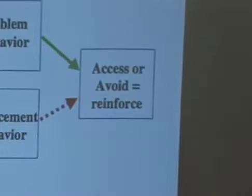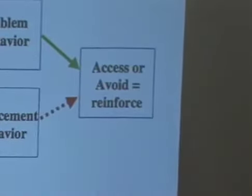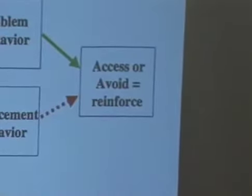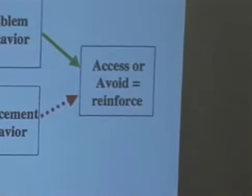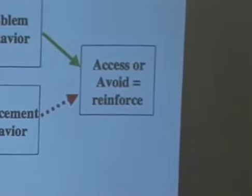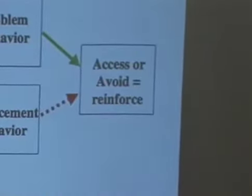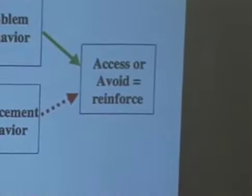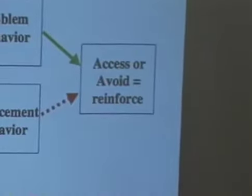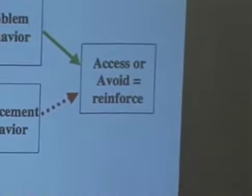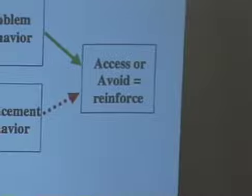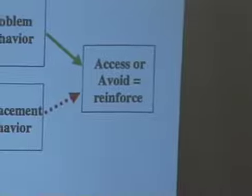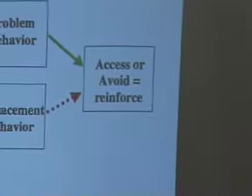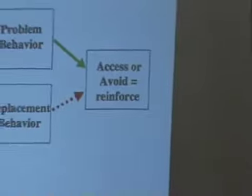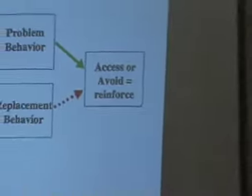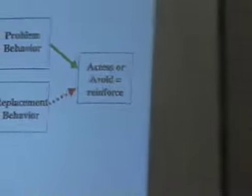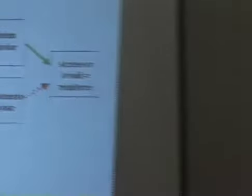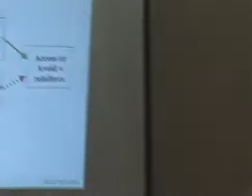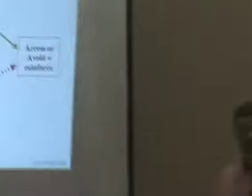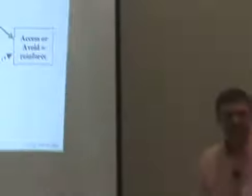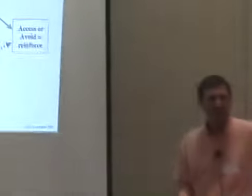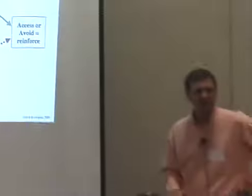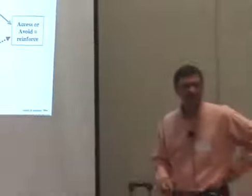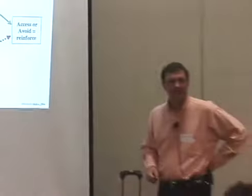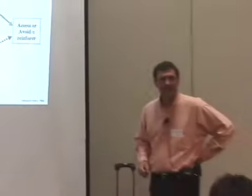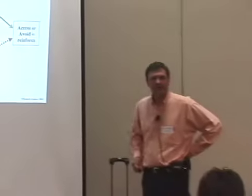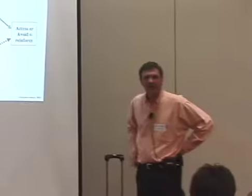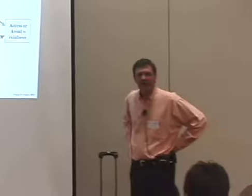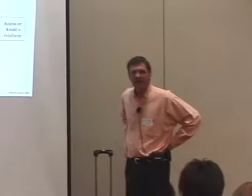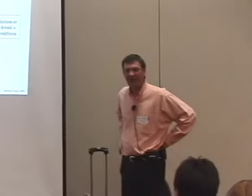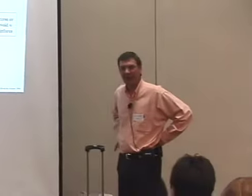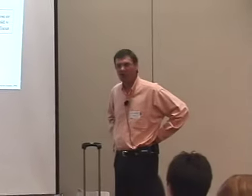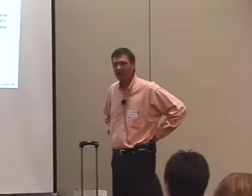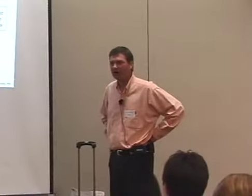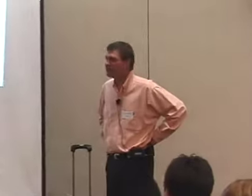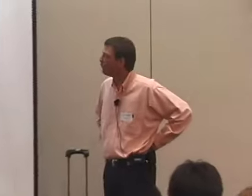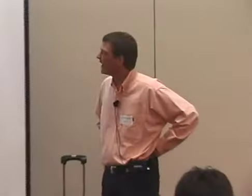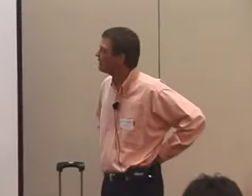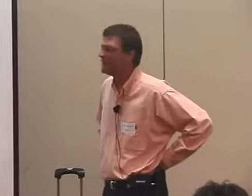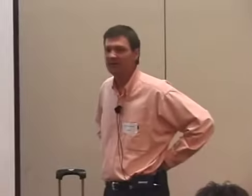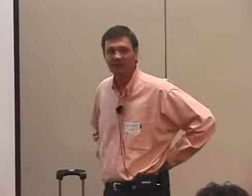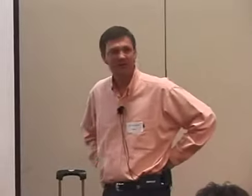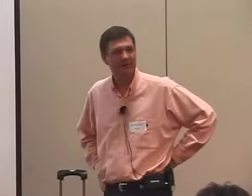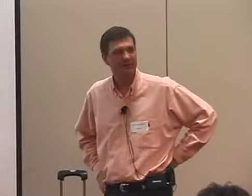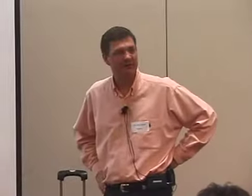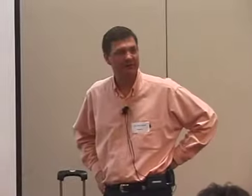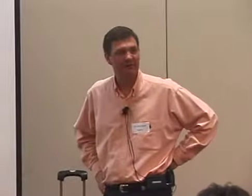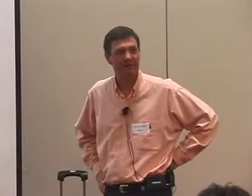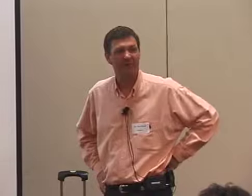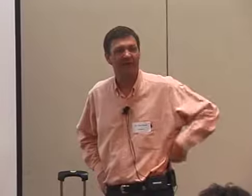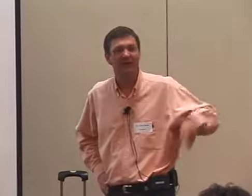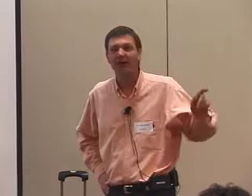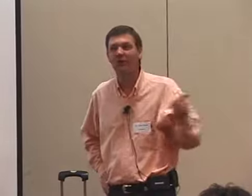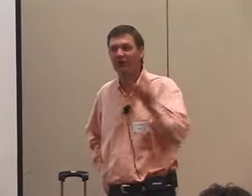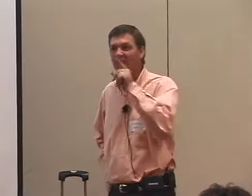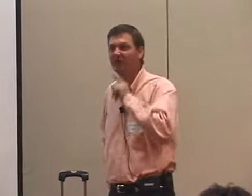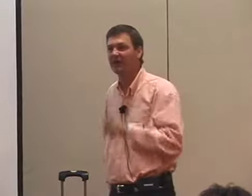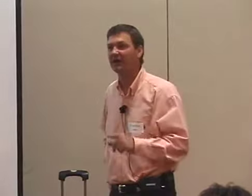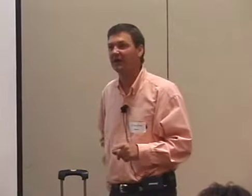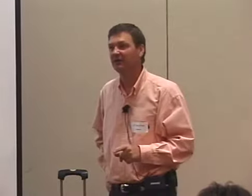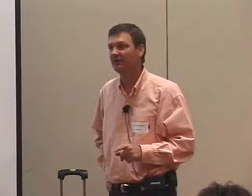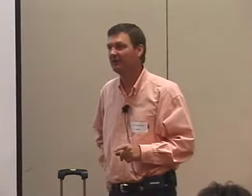I get lots of teacher attention. So my question is, if that works, why would he do something different? Because I know what